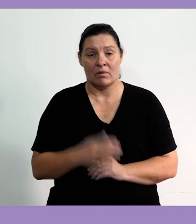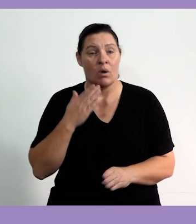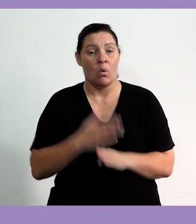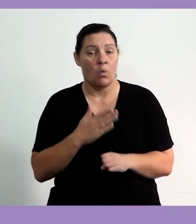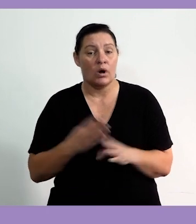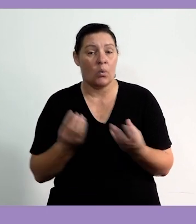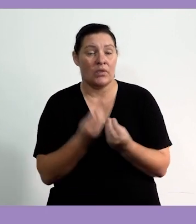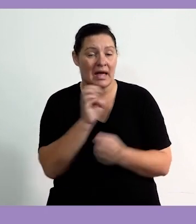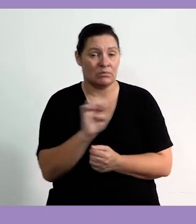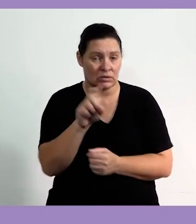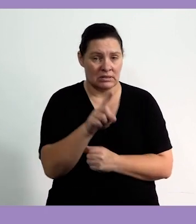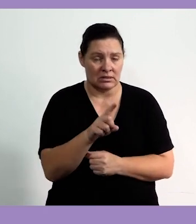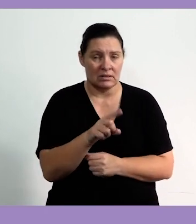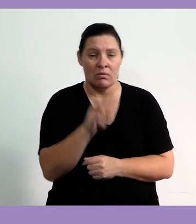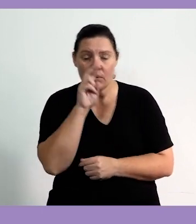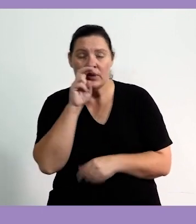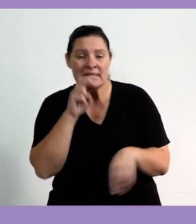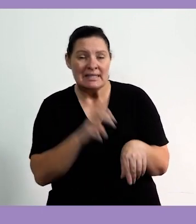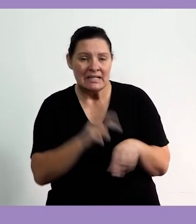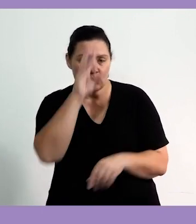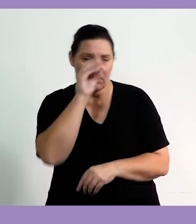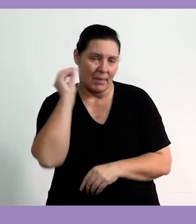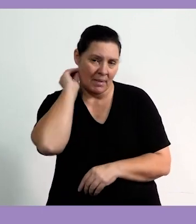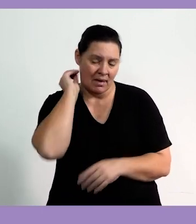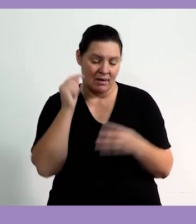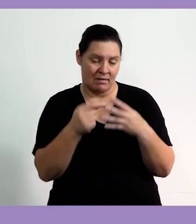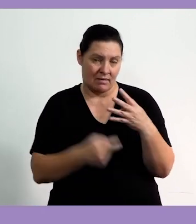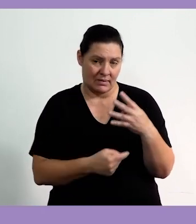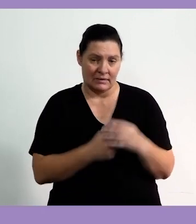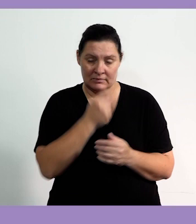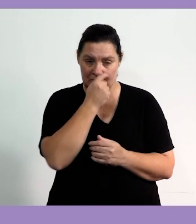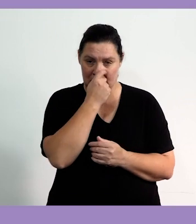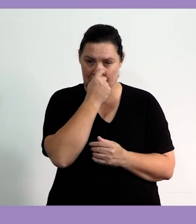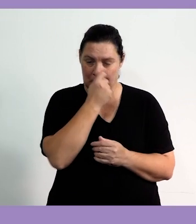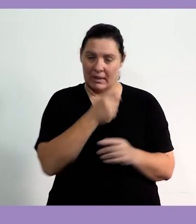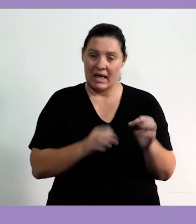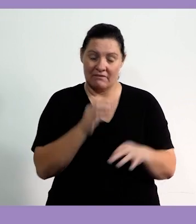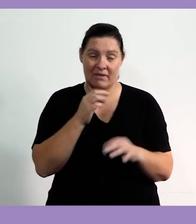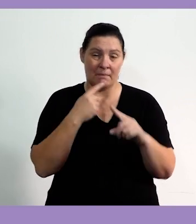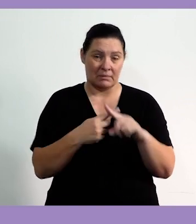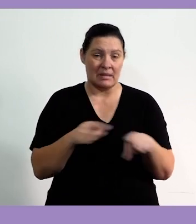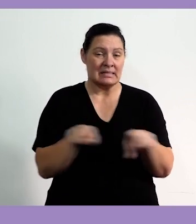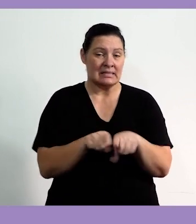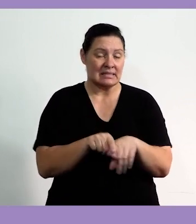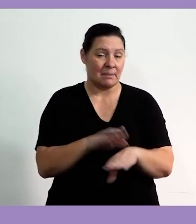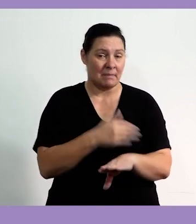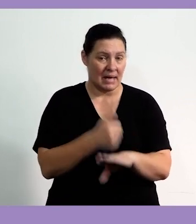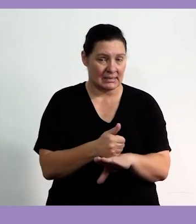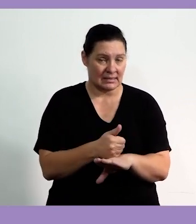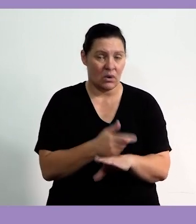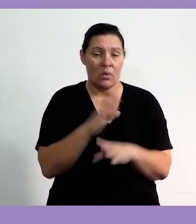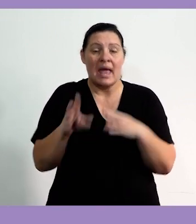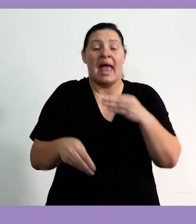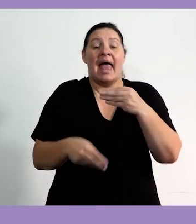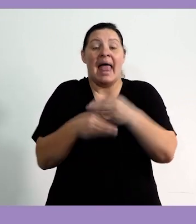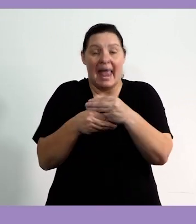When we are working with exponents, we need to remember the following. So when we are multiplying powers of the same